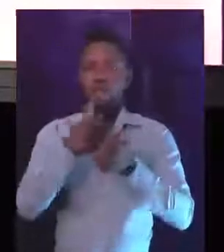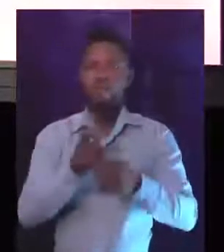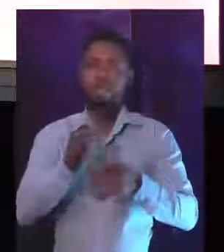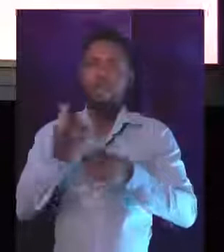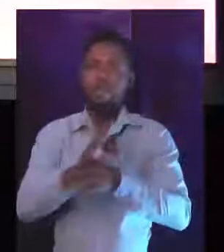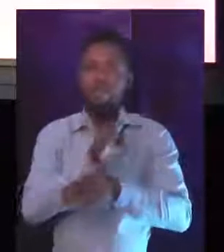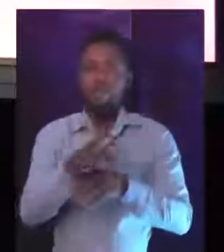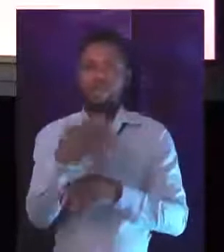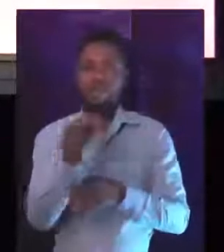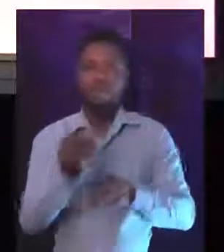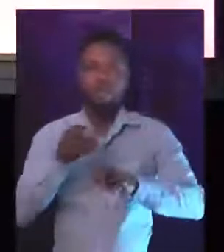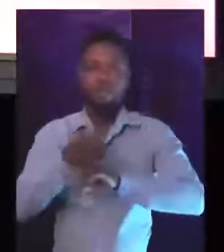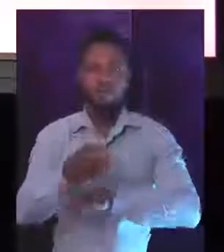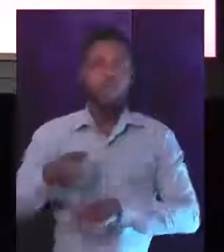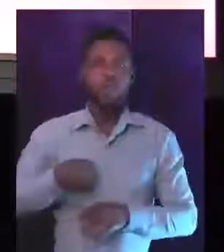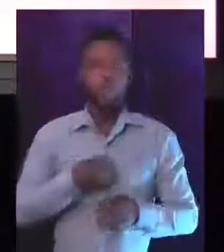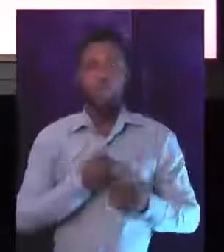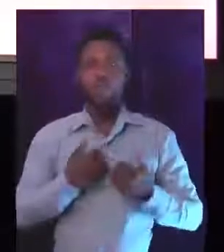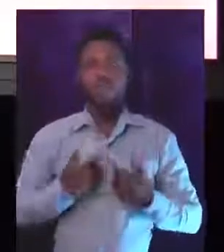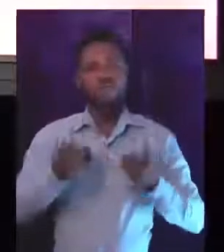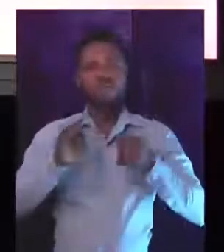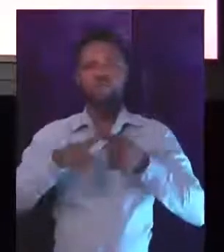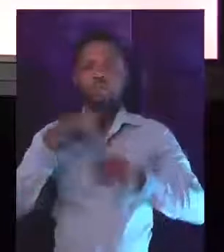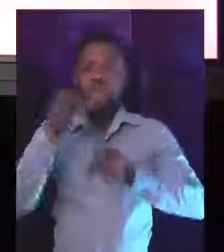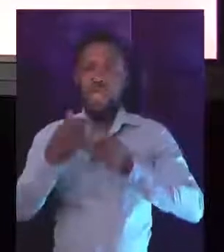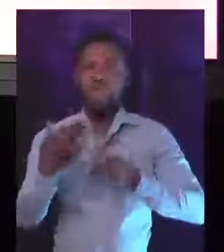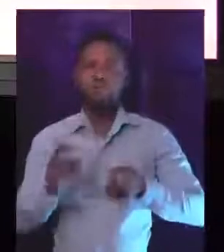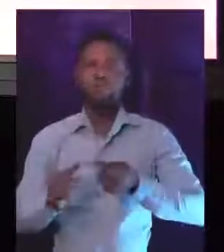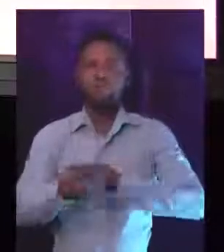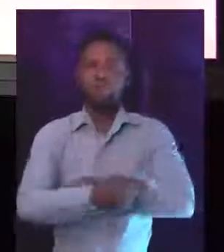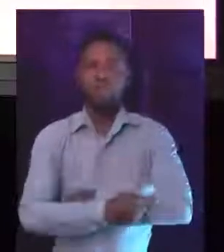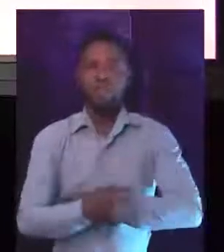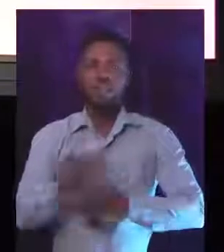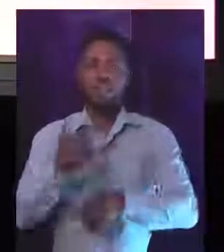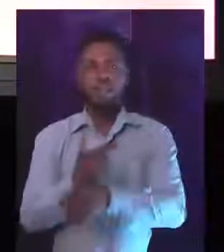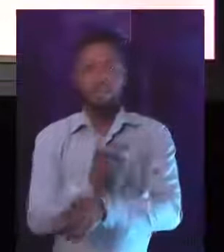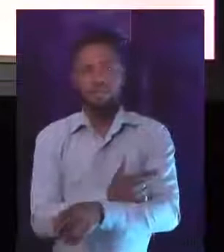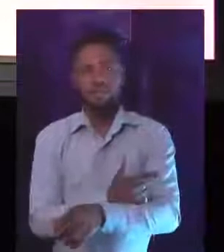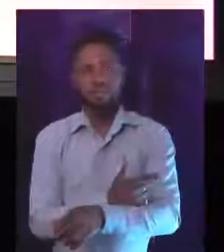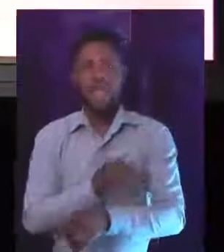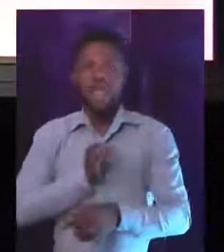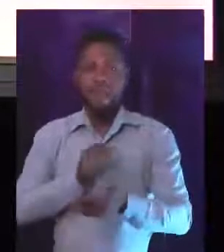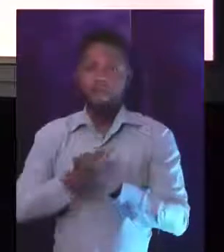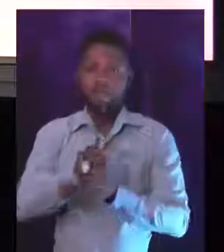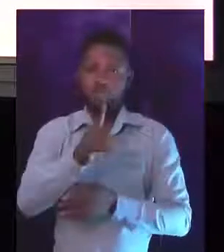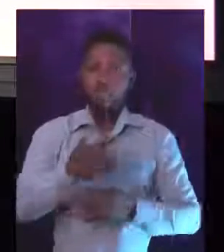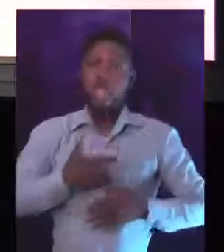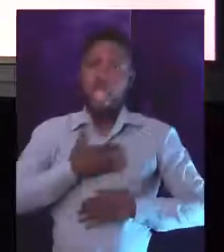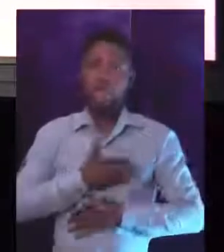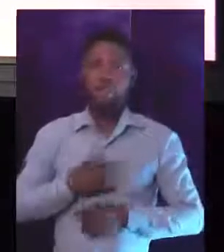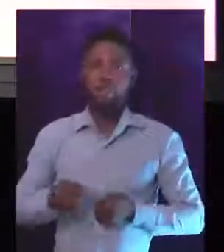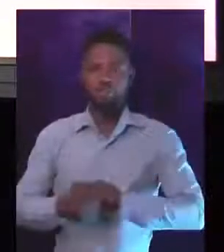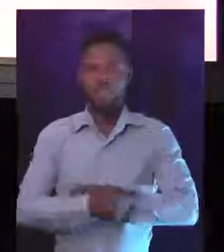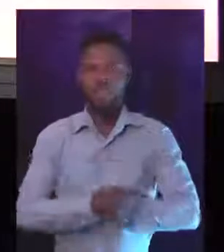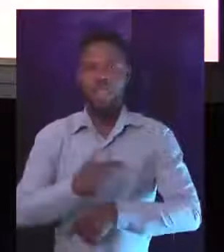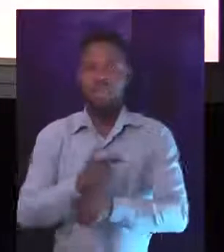talked about effect of force. We have come to the end of today's lesson. I believe you